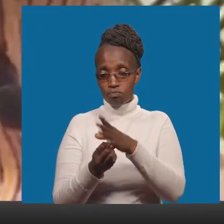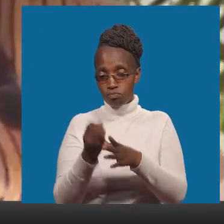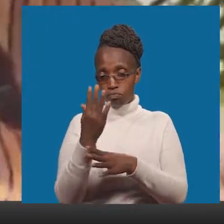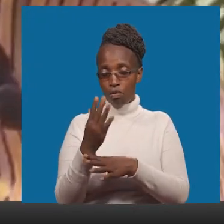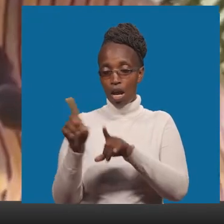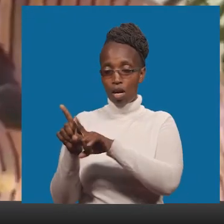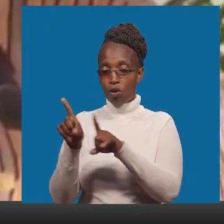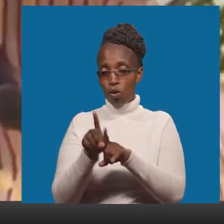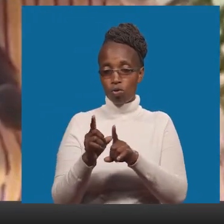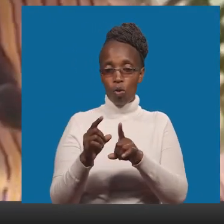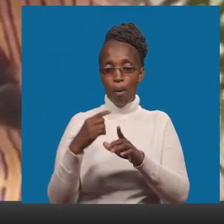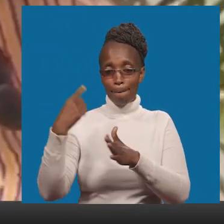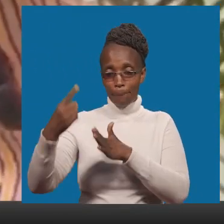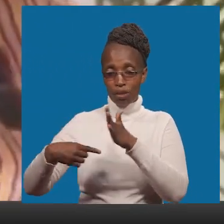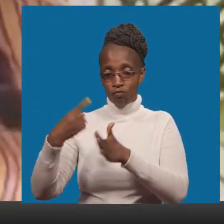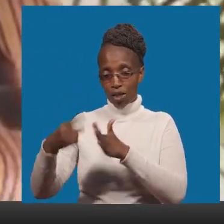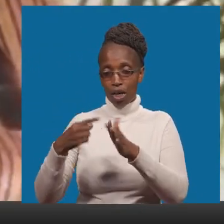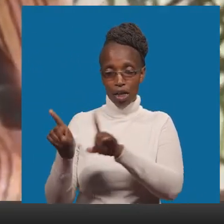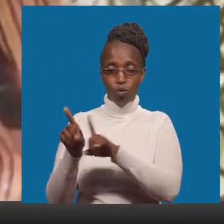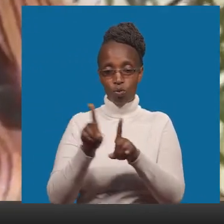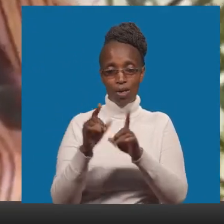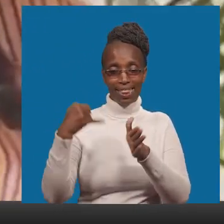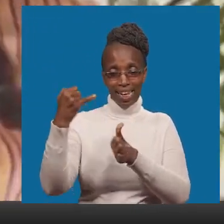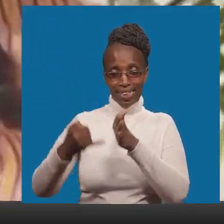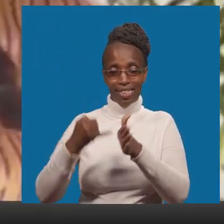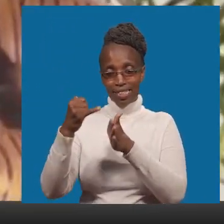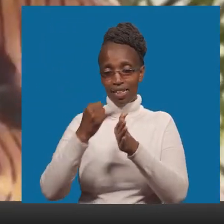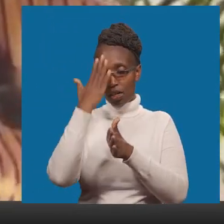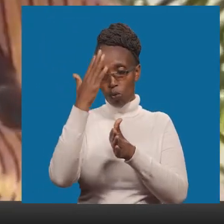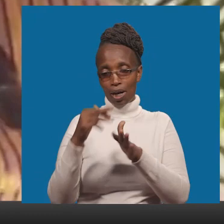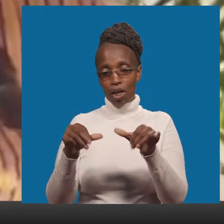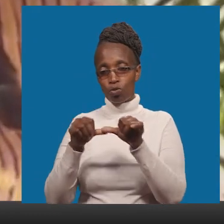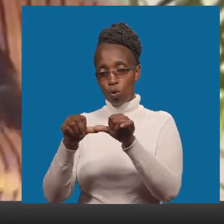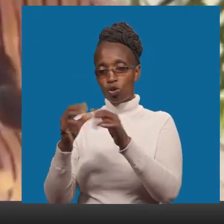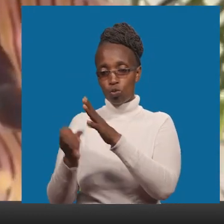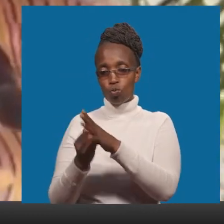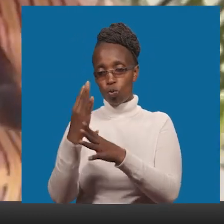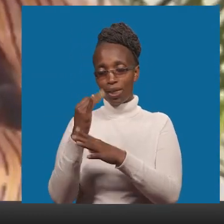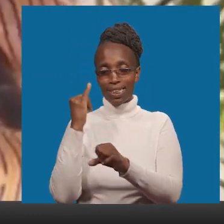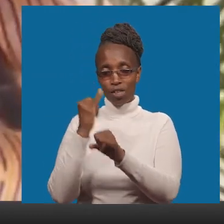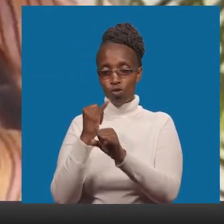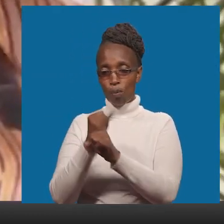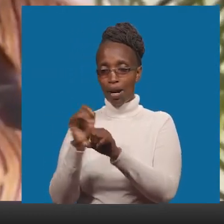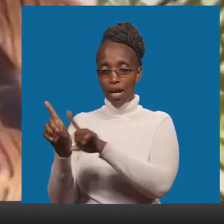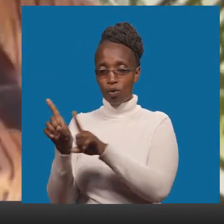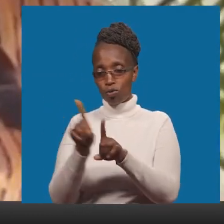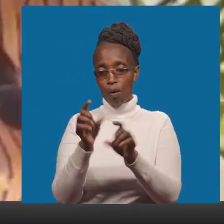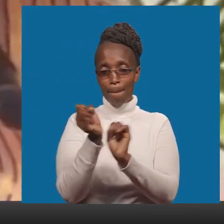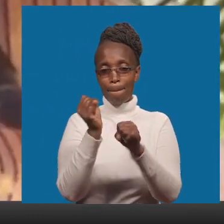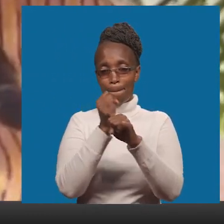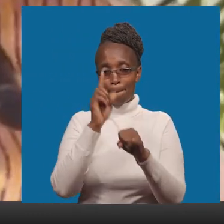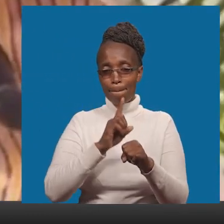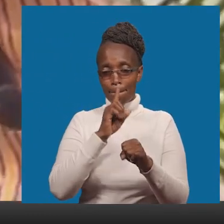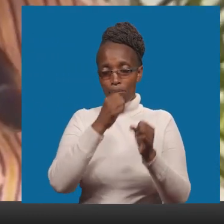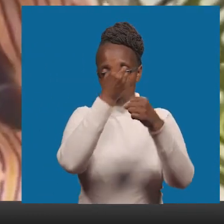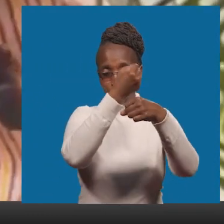manufacture, that favors our industries, so that we can grow our jobs and we can also ensure that we save on